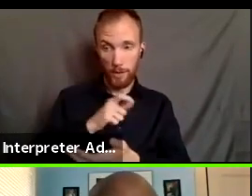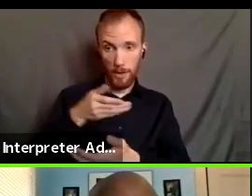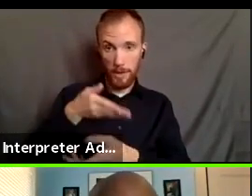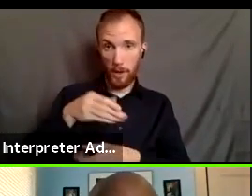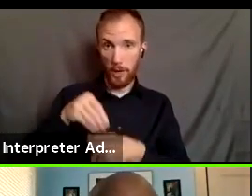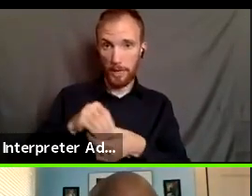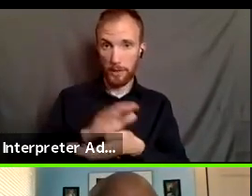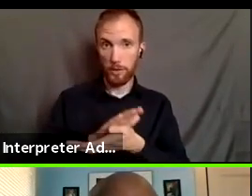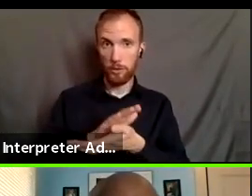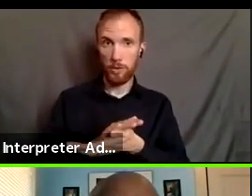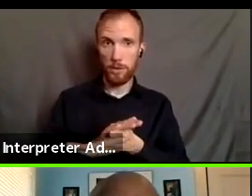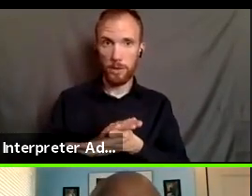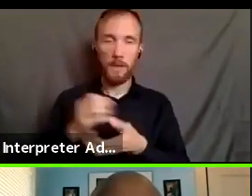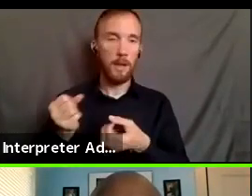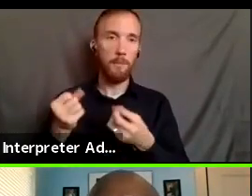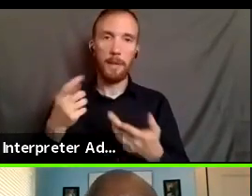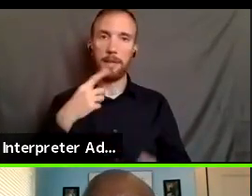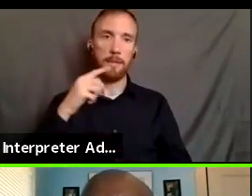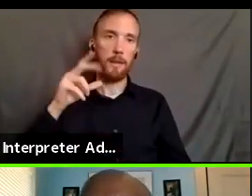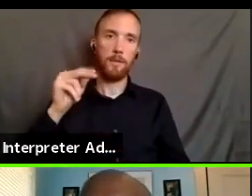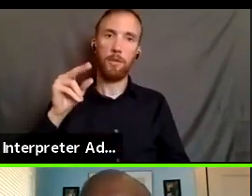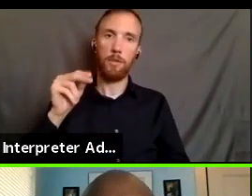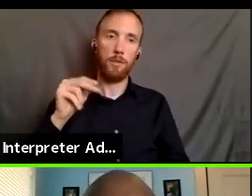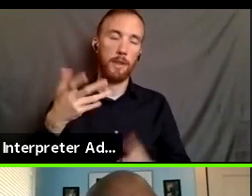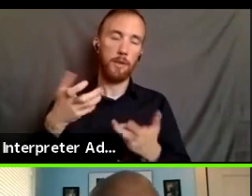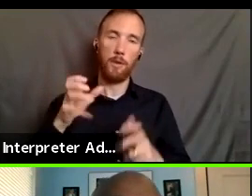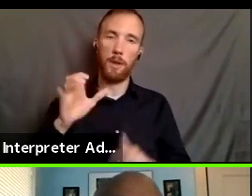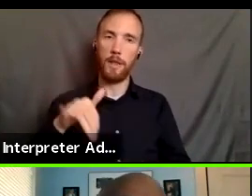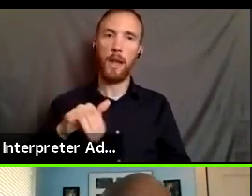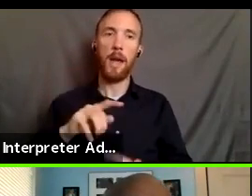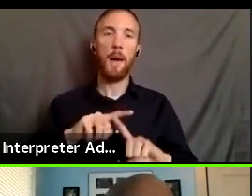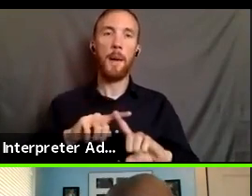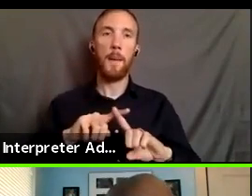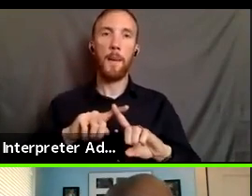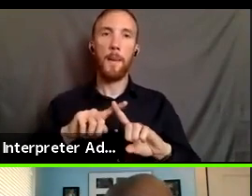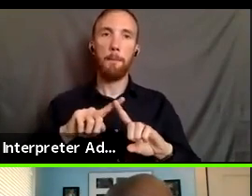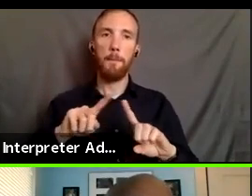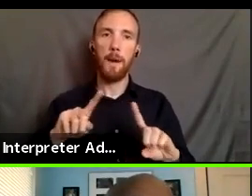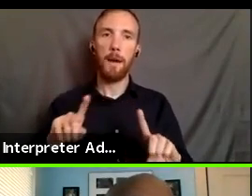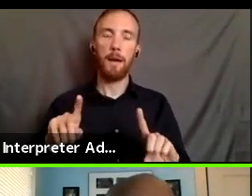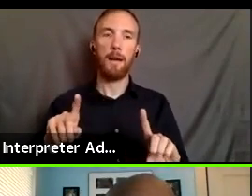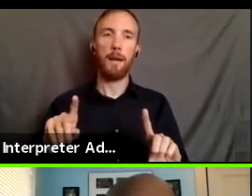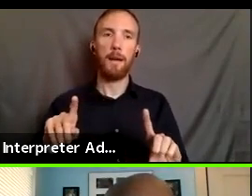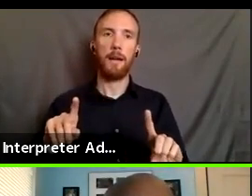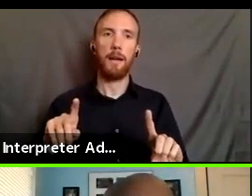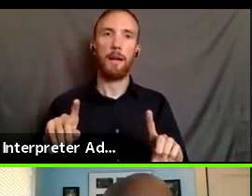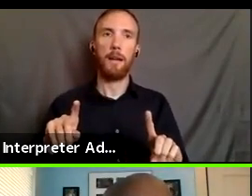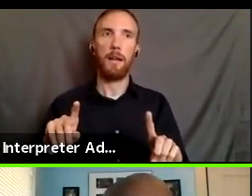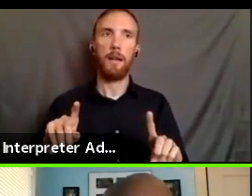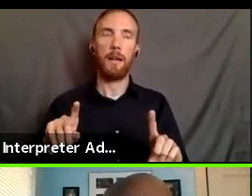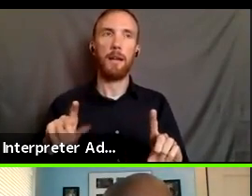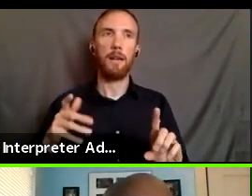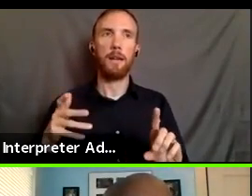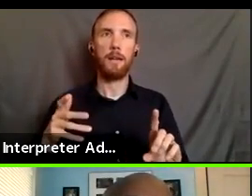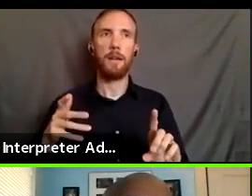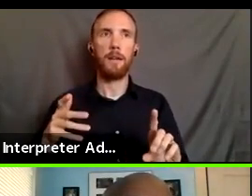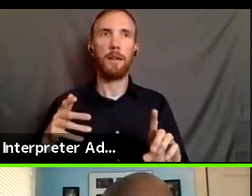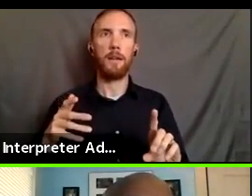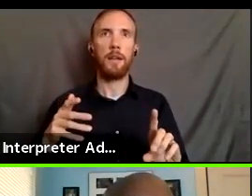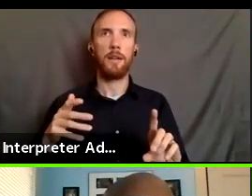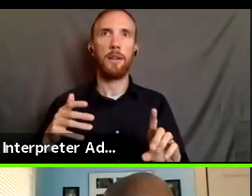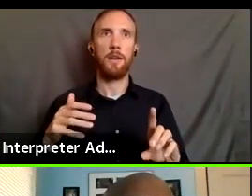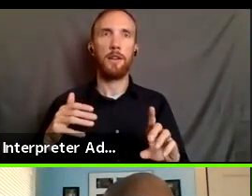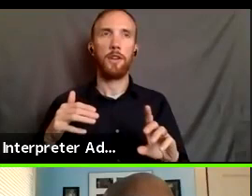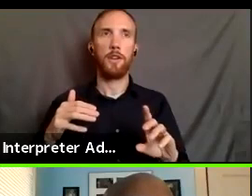they don't honestly they really don't but however by necessity it it you know you hope that it it's not in the